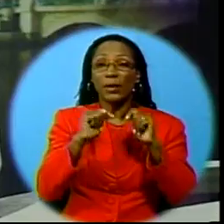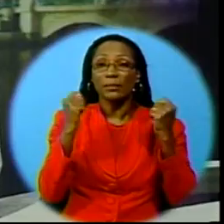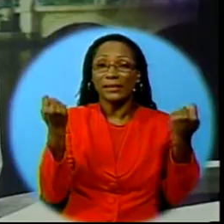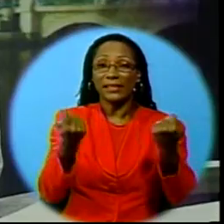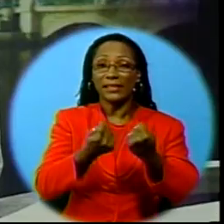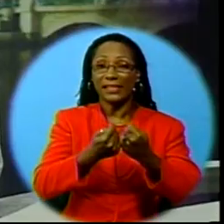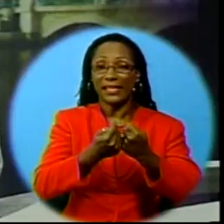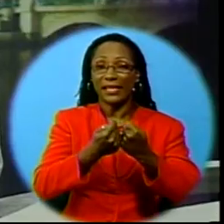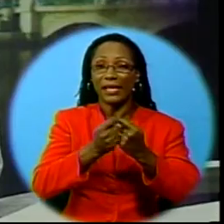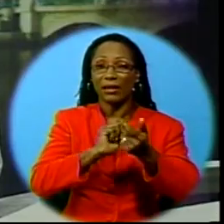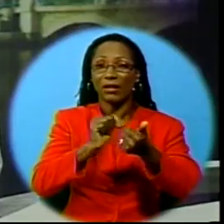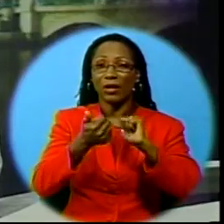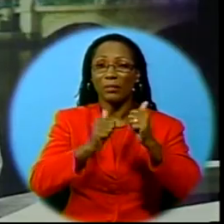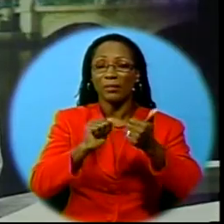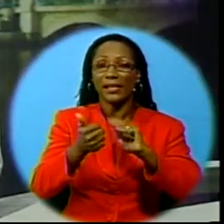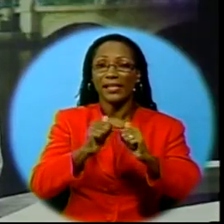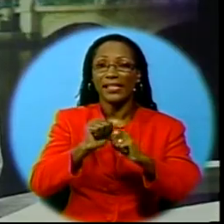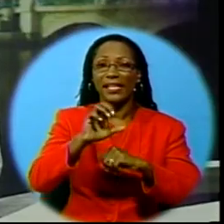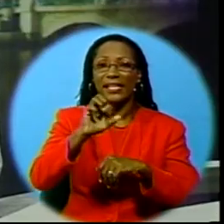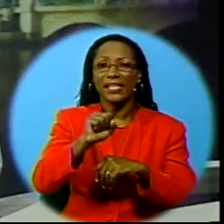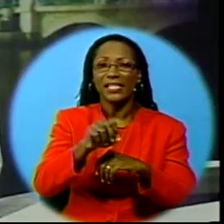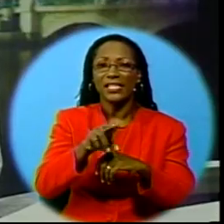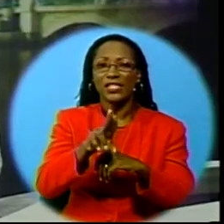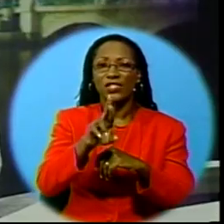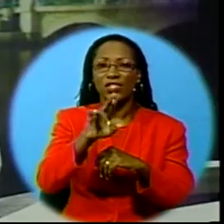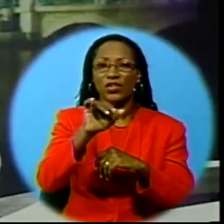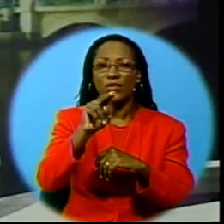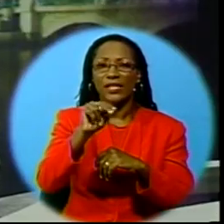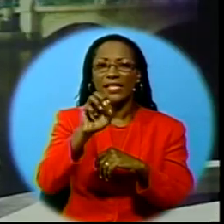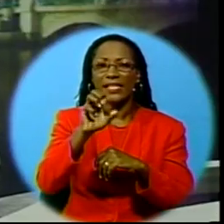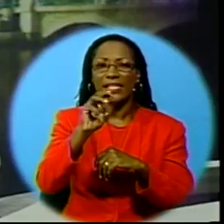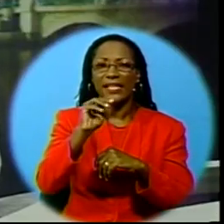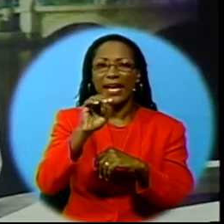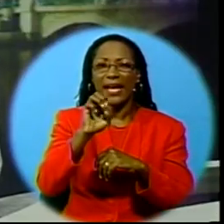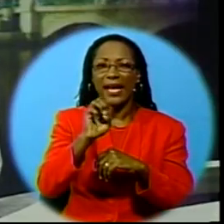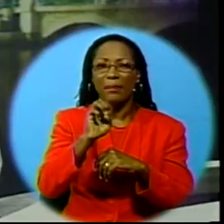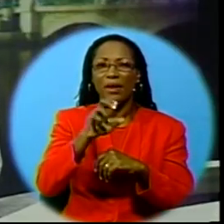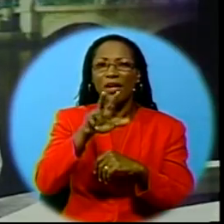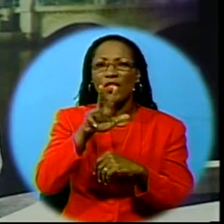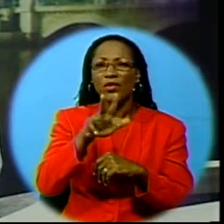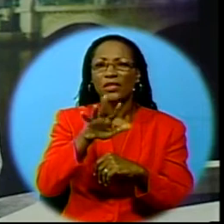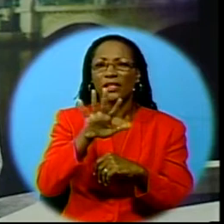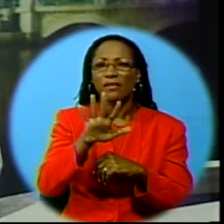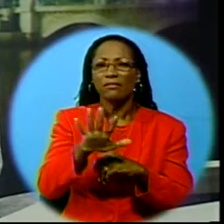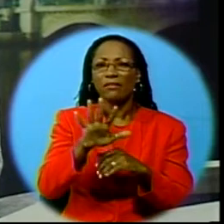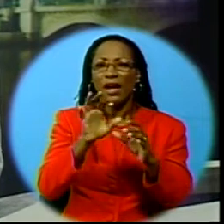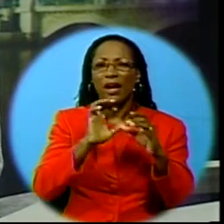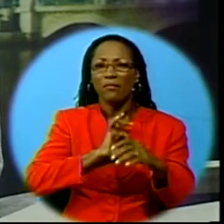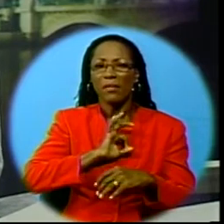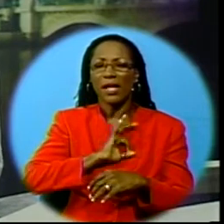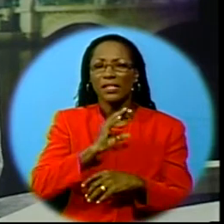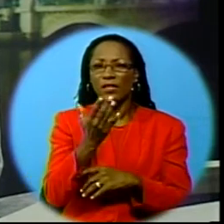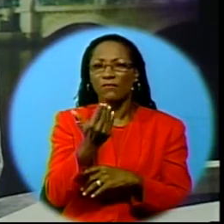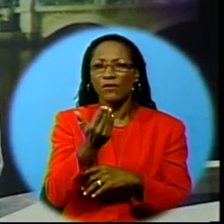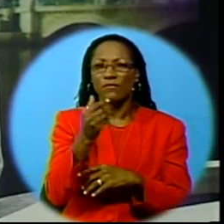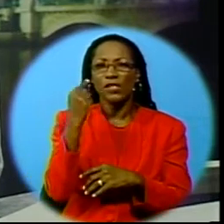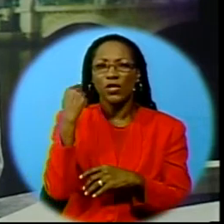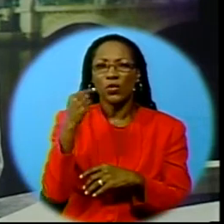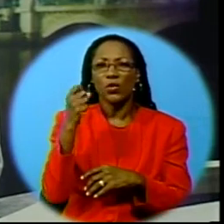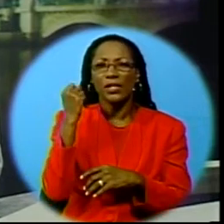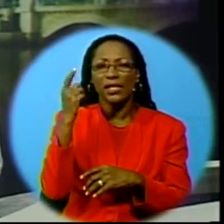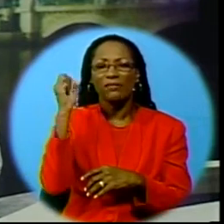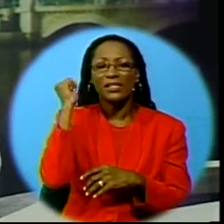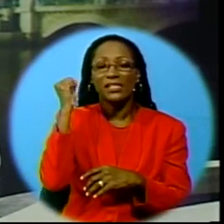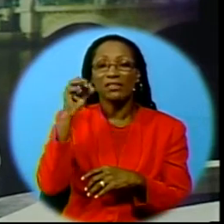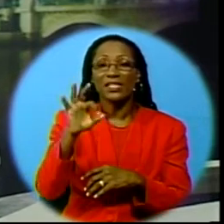Annual Goodwill Games in Suriname. They captured 35 individual medals, 15 gold, 11 silver and 9 bronze. The team also